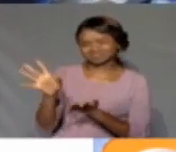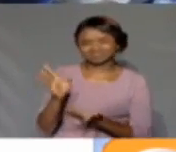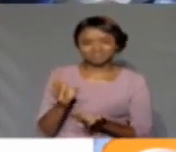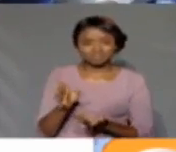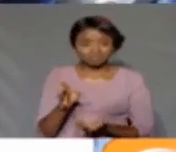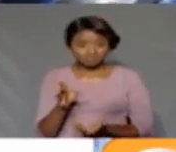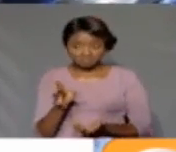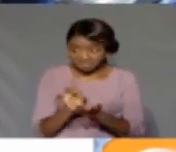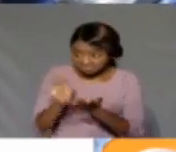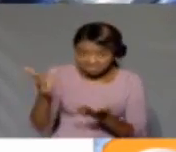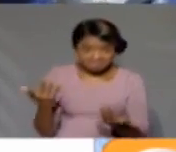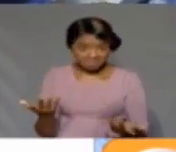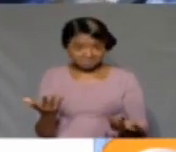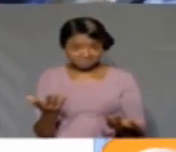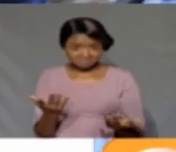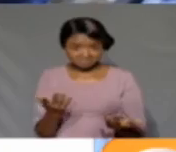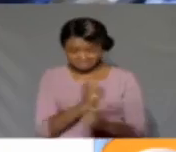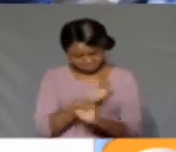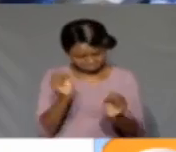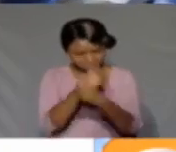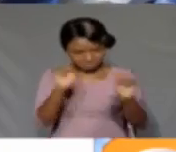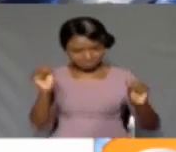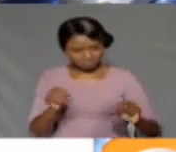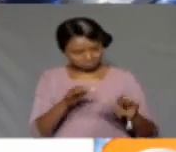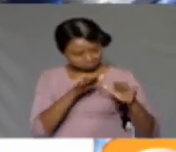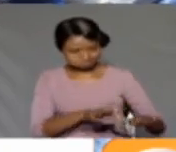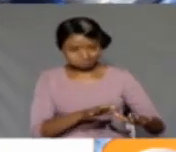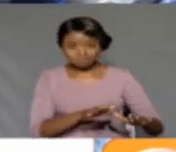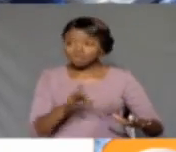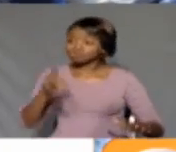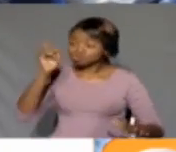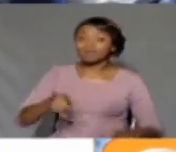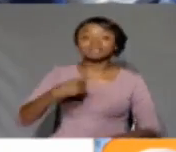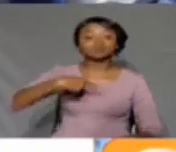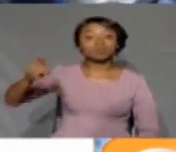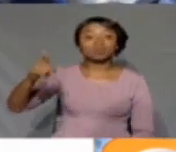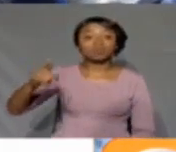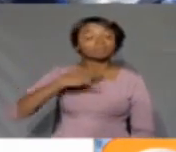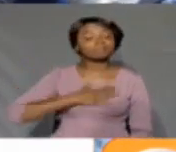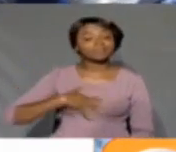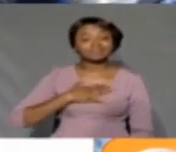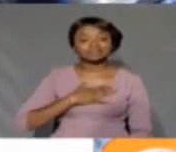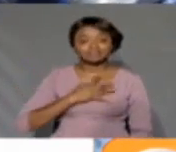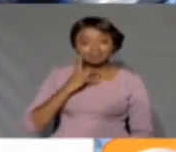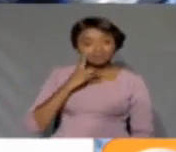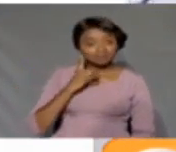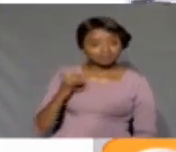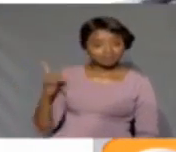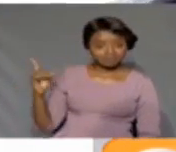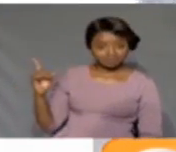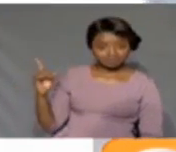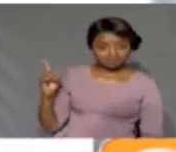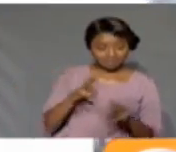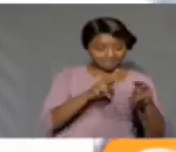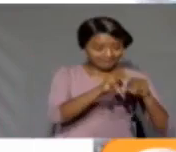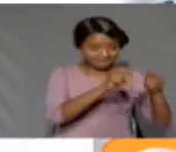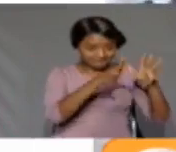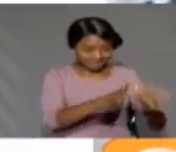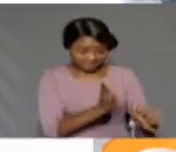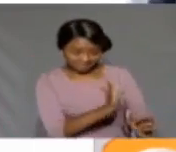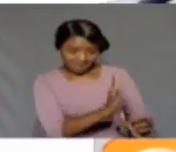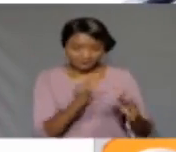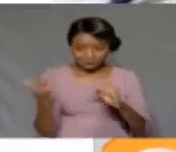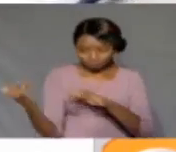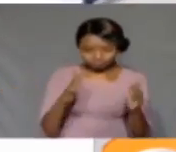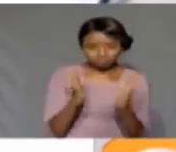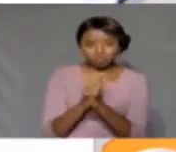out. You will go out. You have to go out. You have to go out. Yeah, because you don't let him go out. Even the receiver managers haggling out with the management